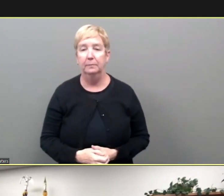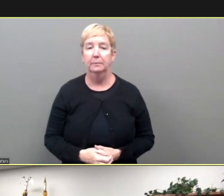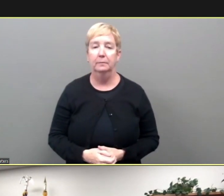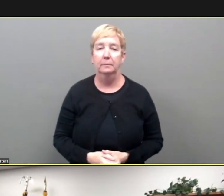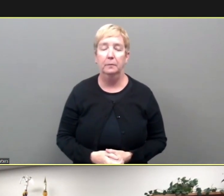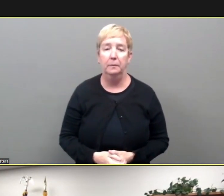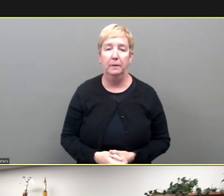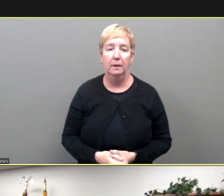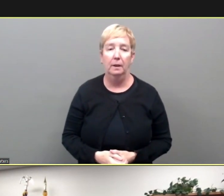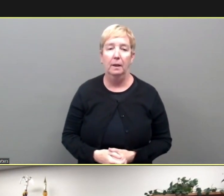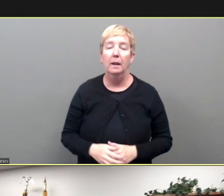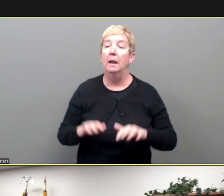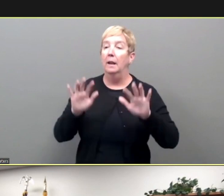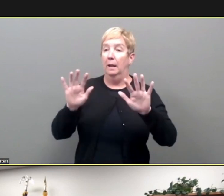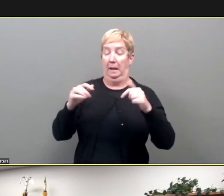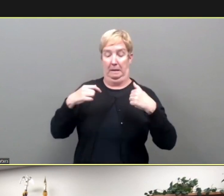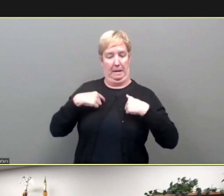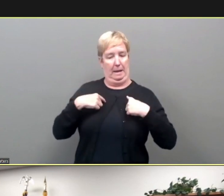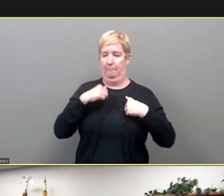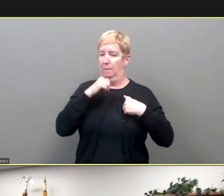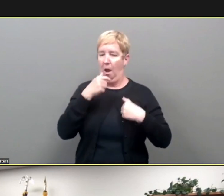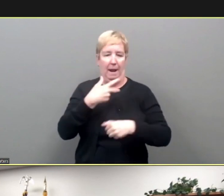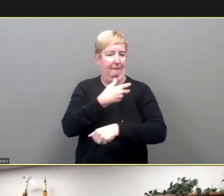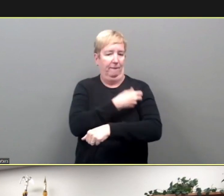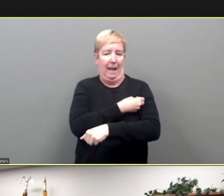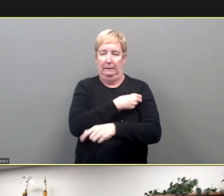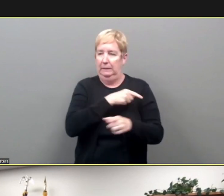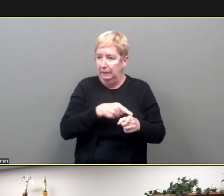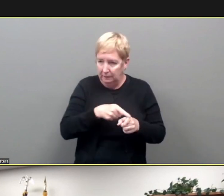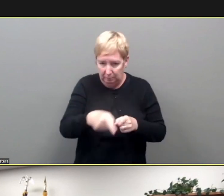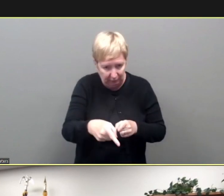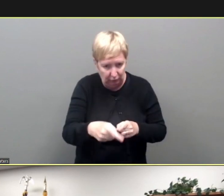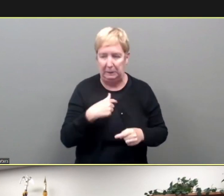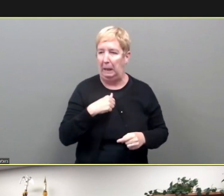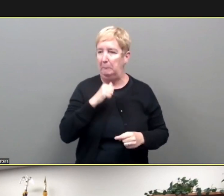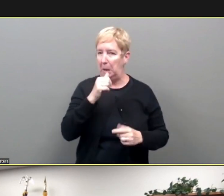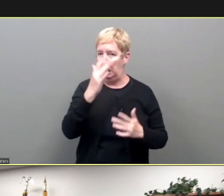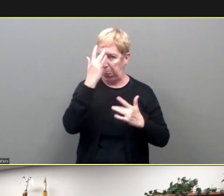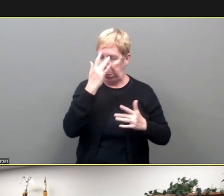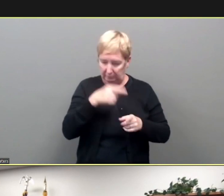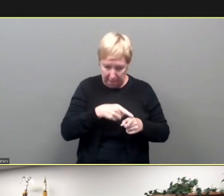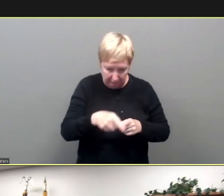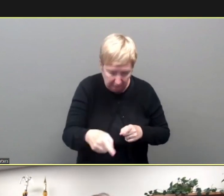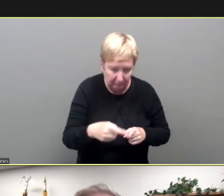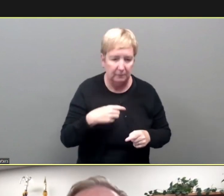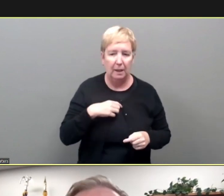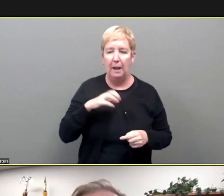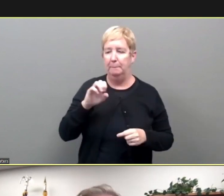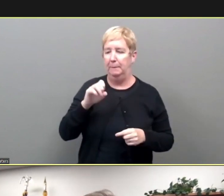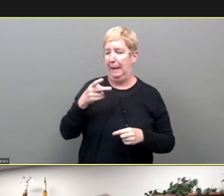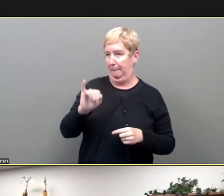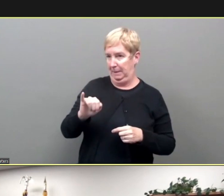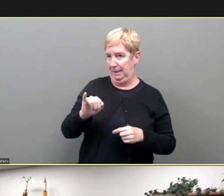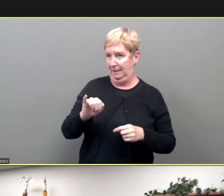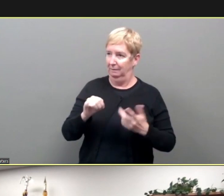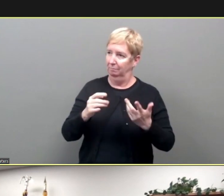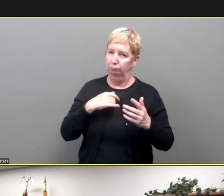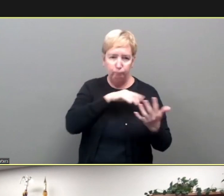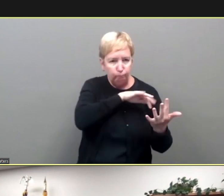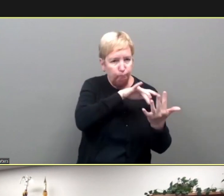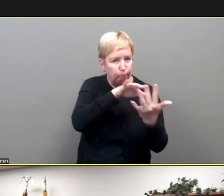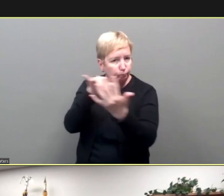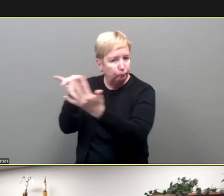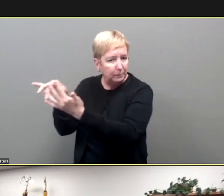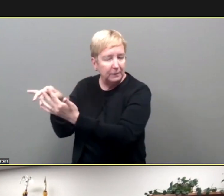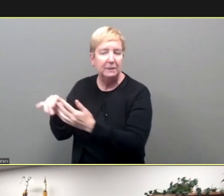the disclaimer, though, I'm not a vaccine immunologist, and we always kind of stretch to try to answer these questions. And I feel a little